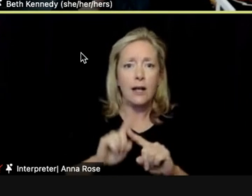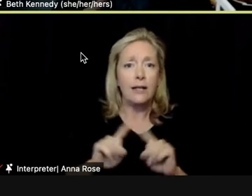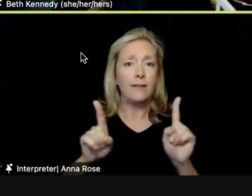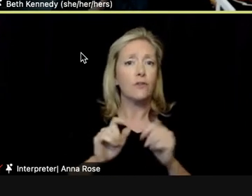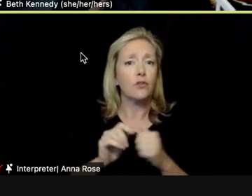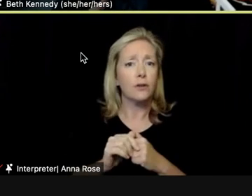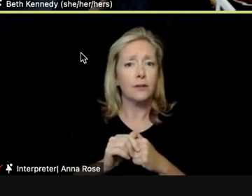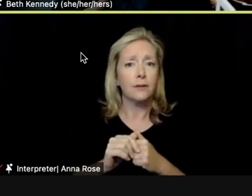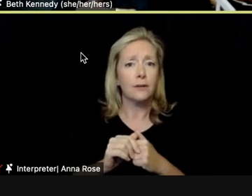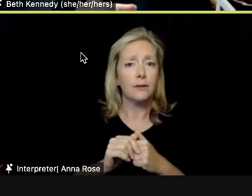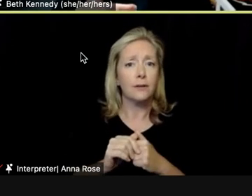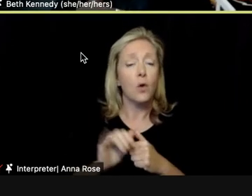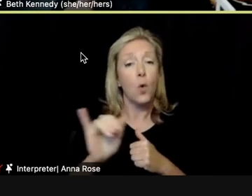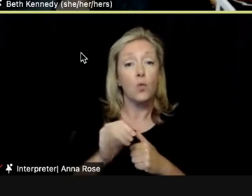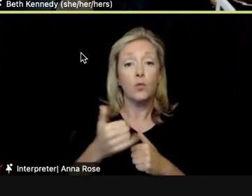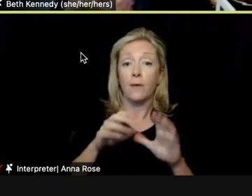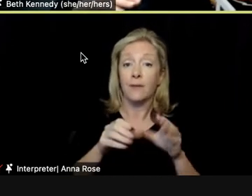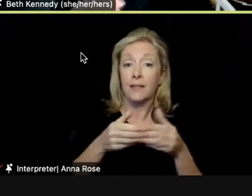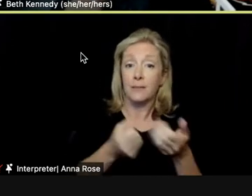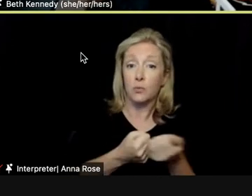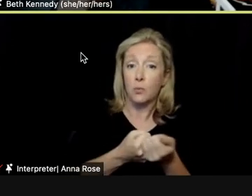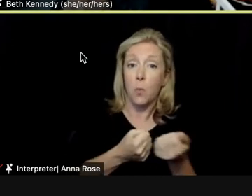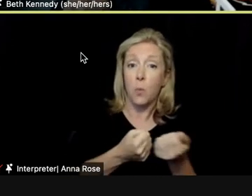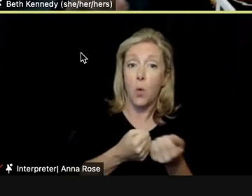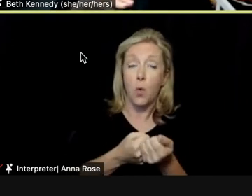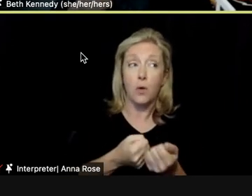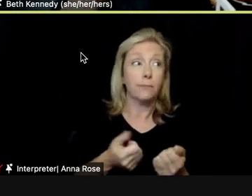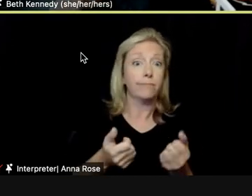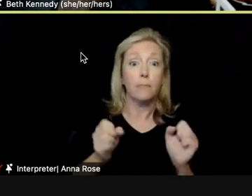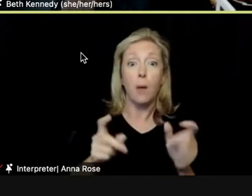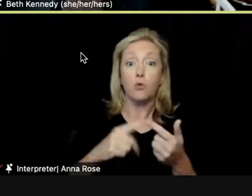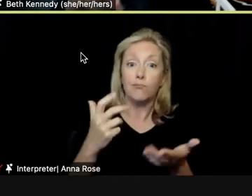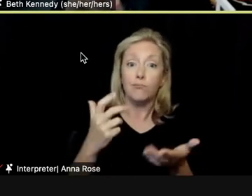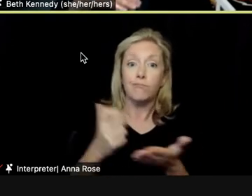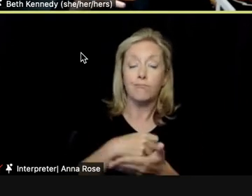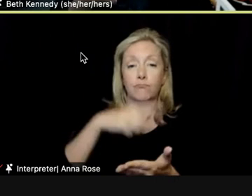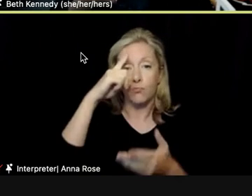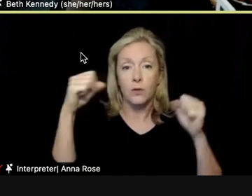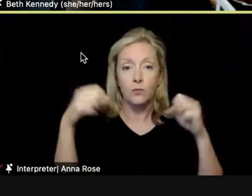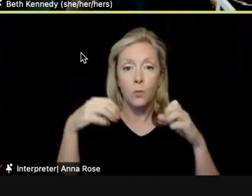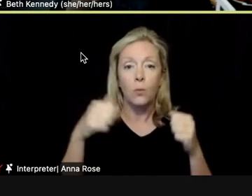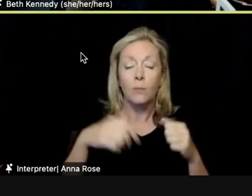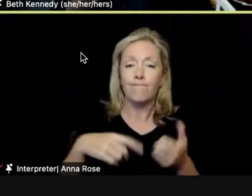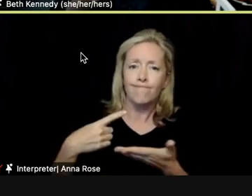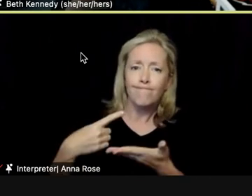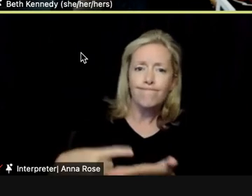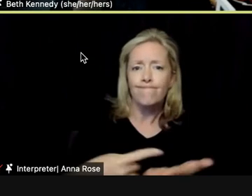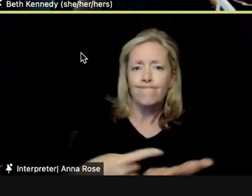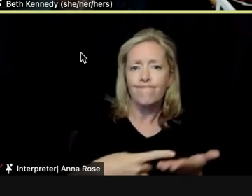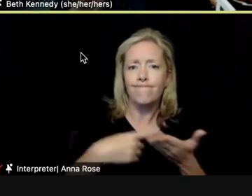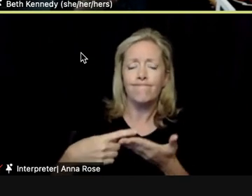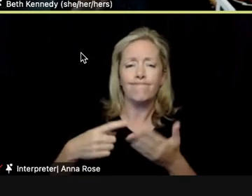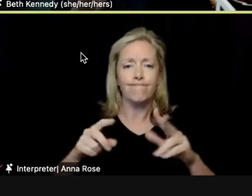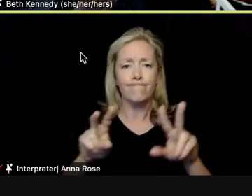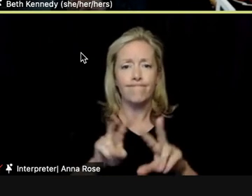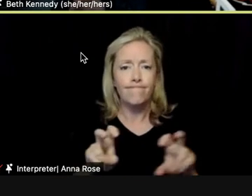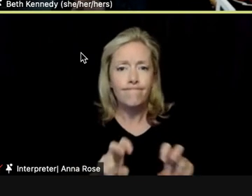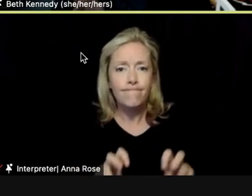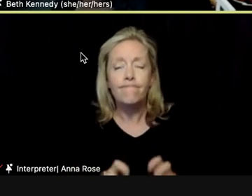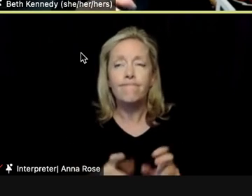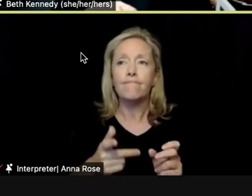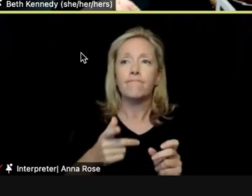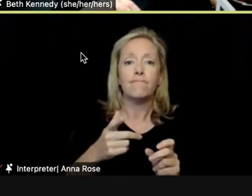the support of a team and having the ability to brainstorm and dialogue and work it